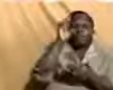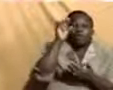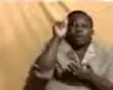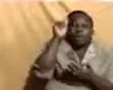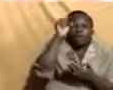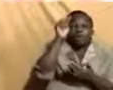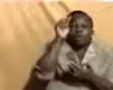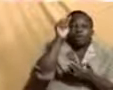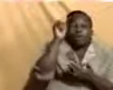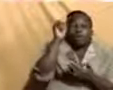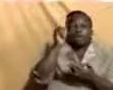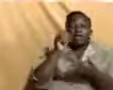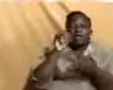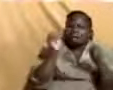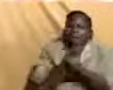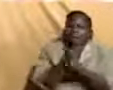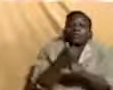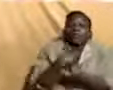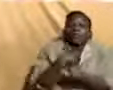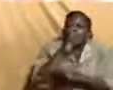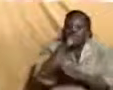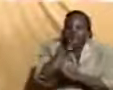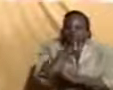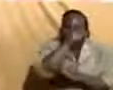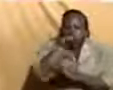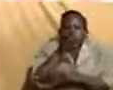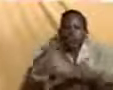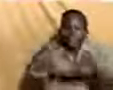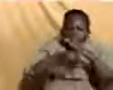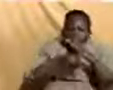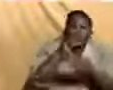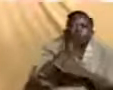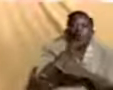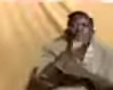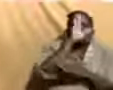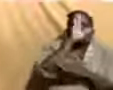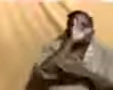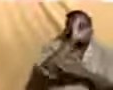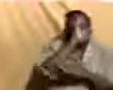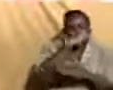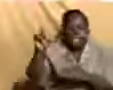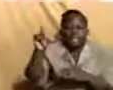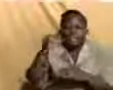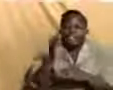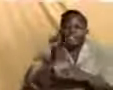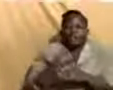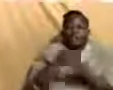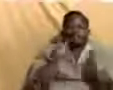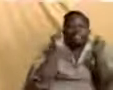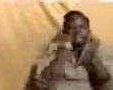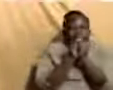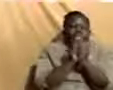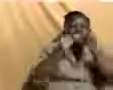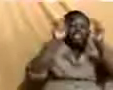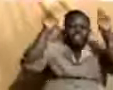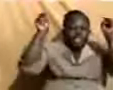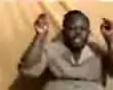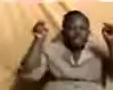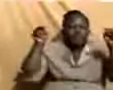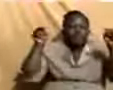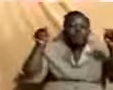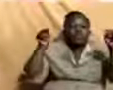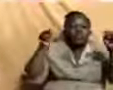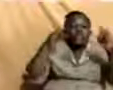question in one bill in a particular referendum. Even if we had 10 issues come at once, we can have